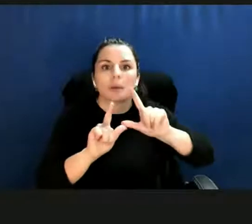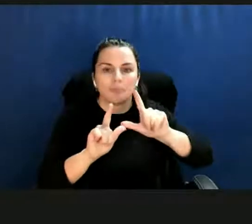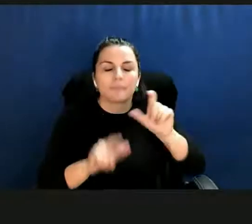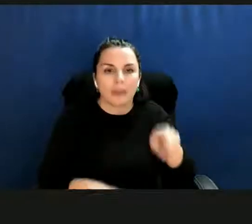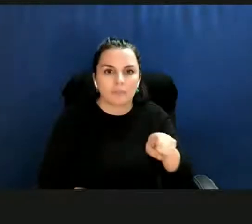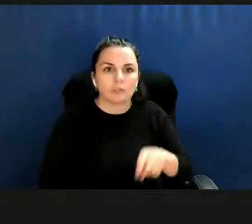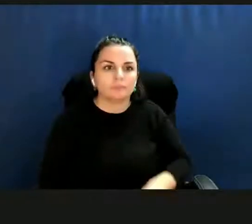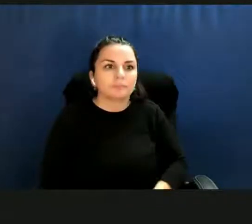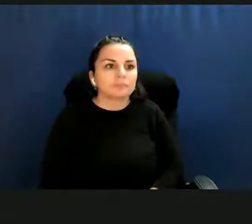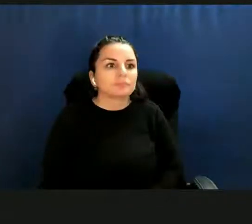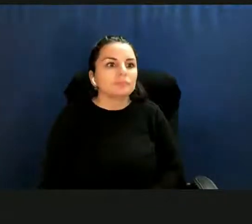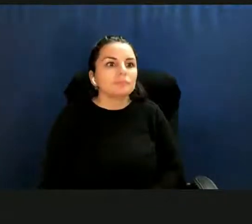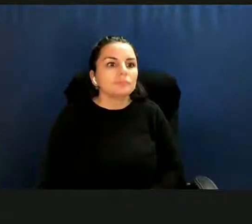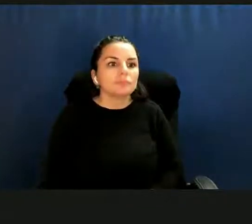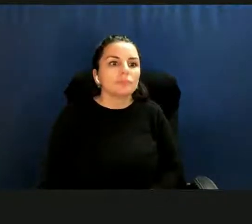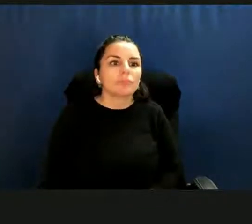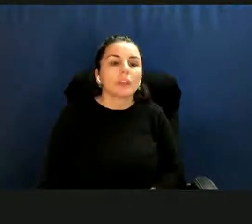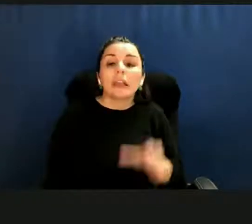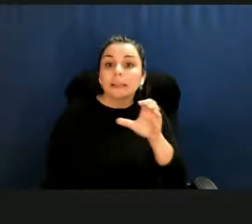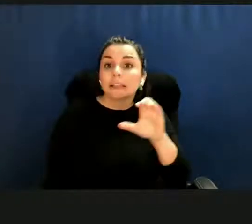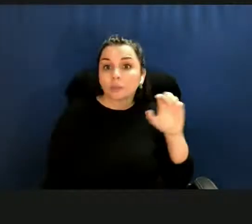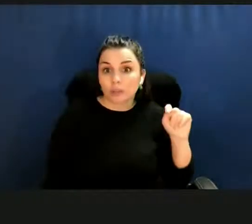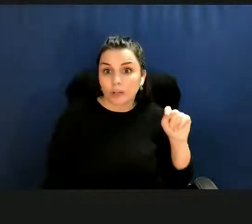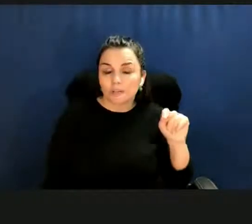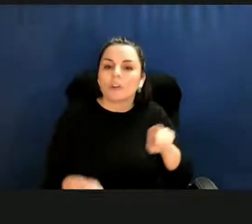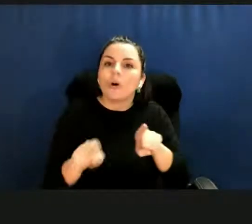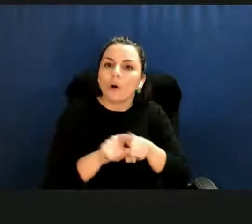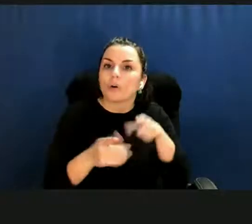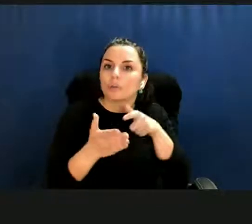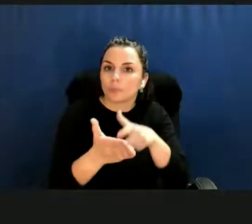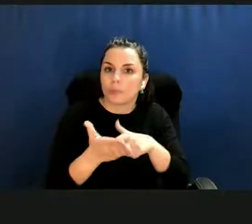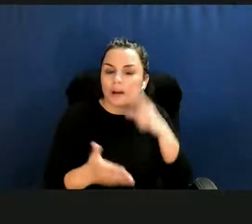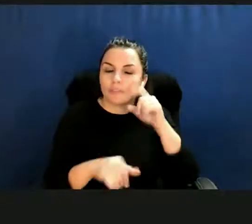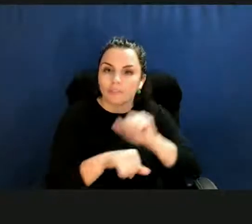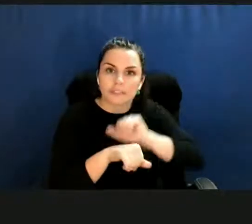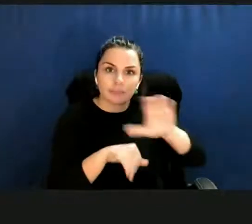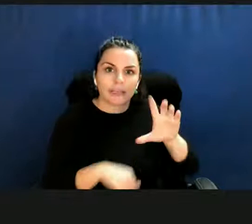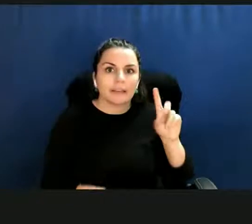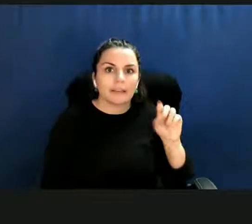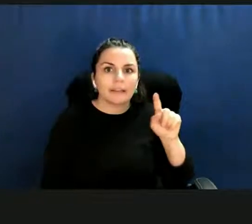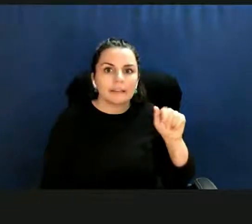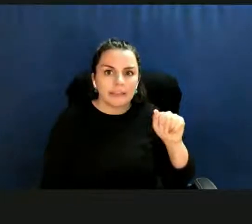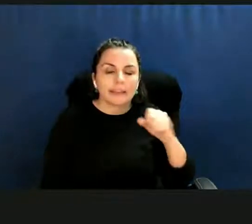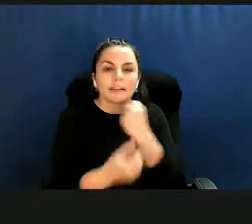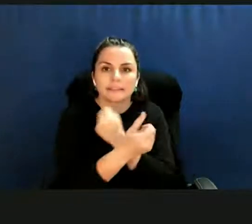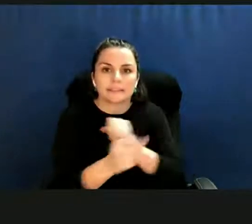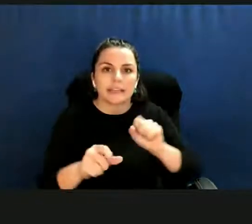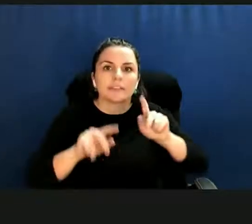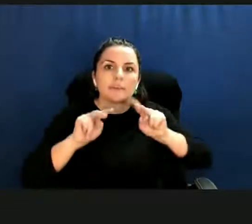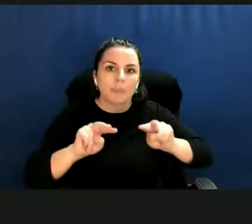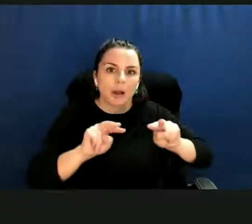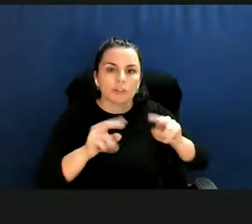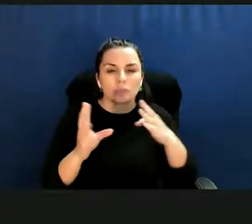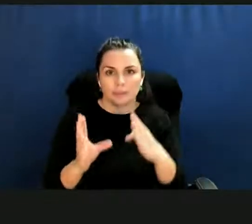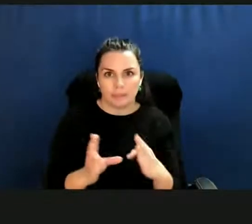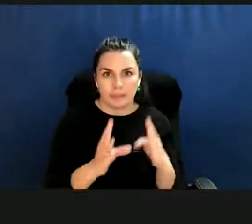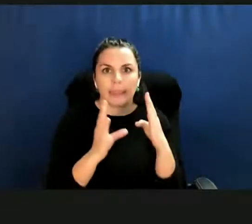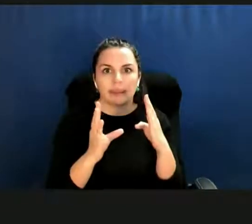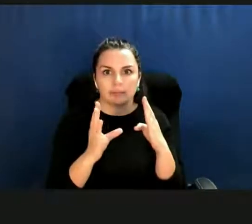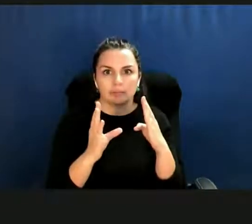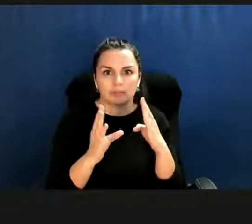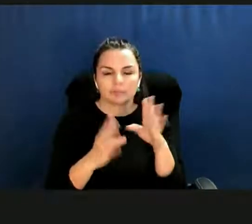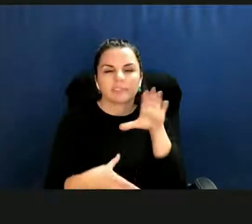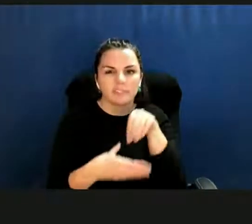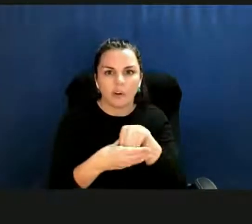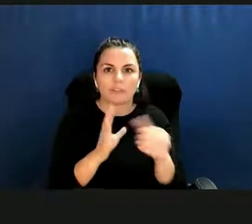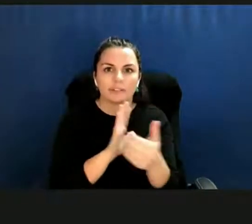Clinical trials also are required to submit a data and safety monitoring plan. in their application.